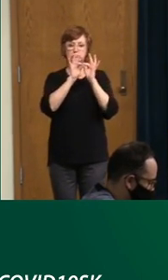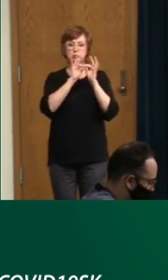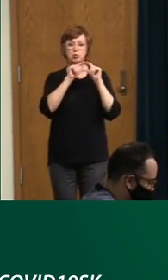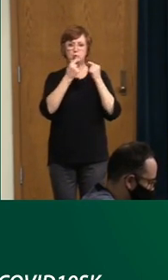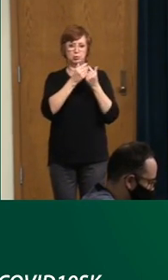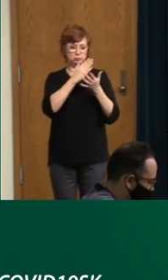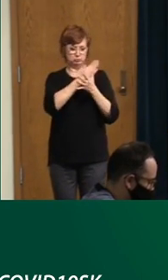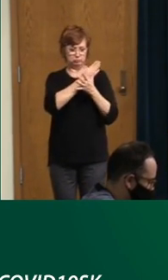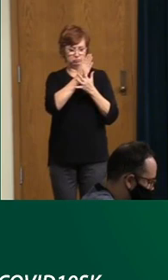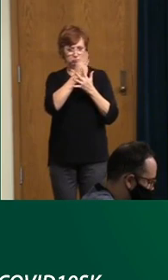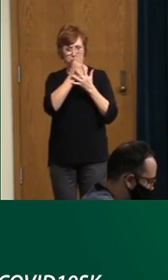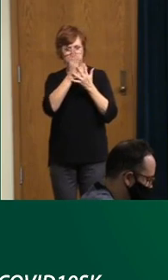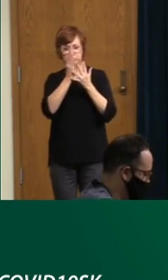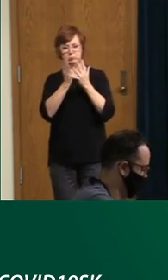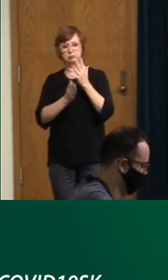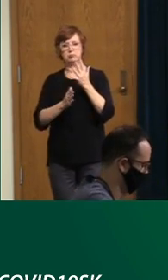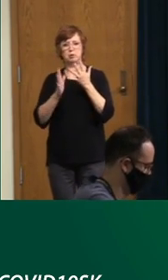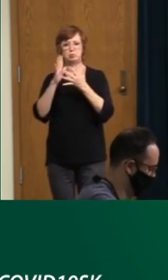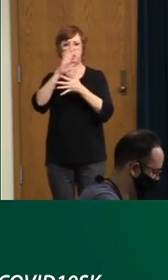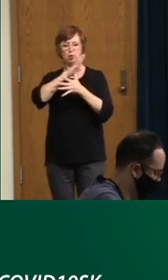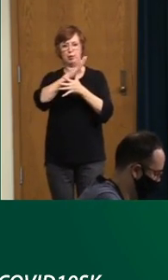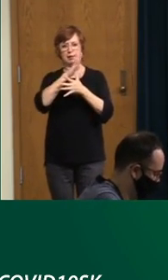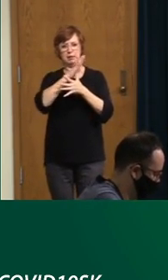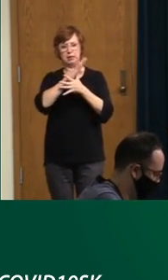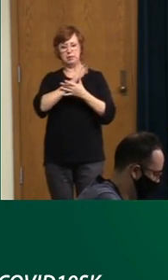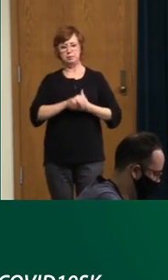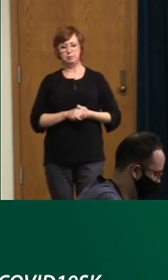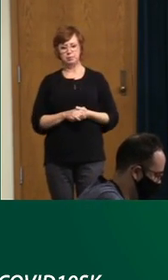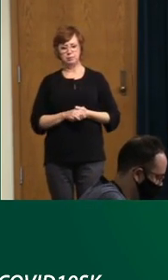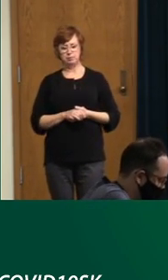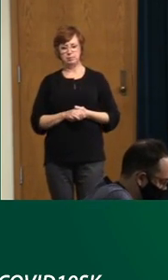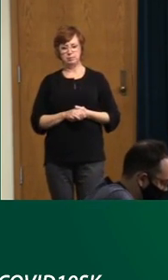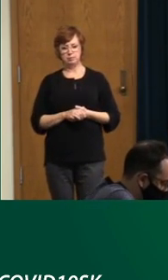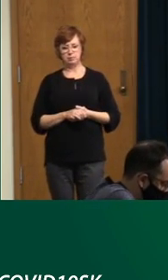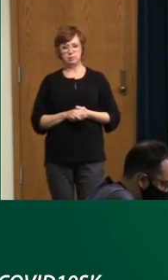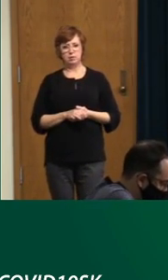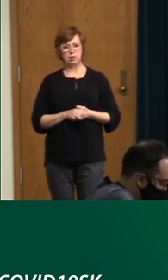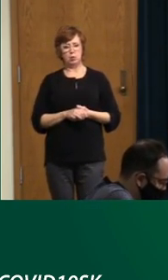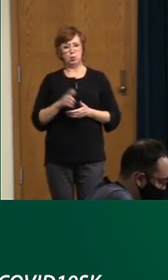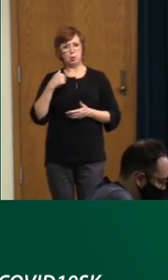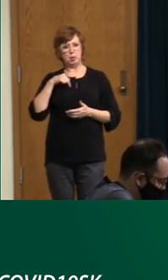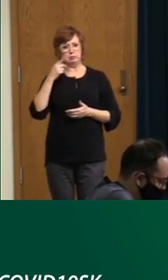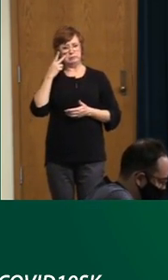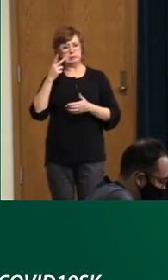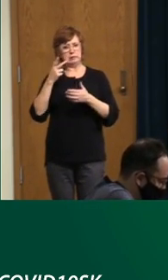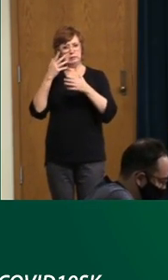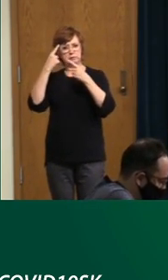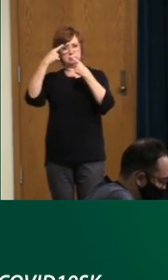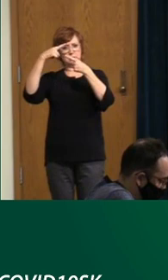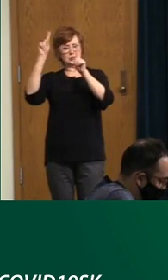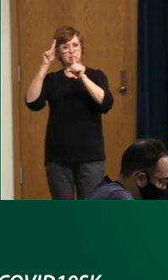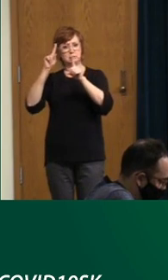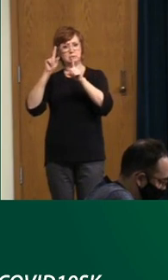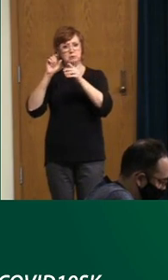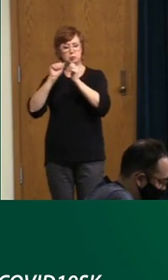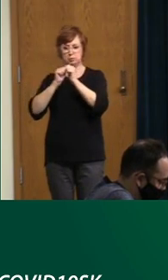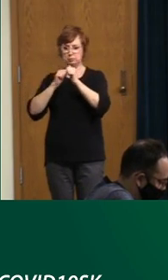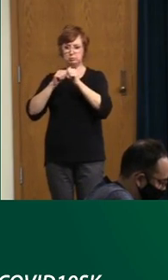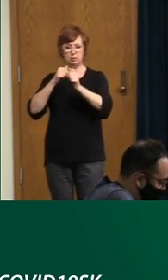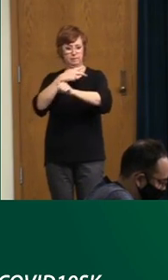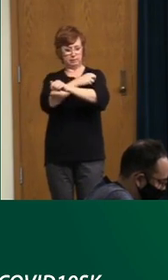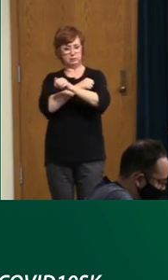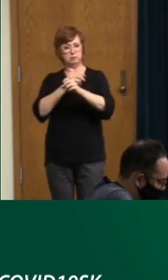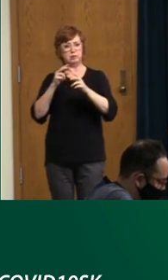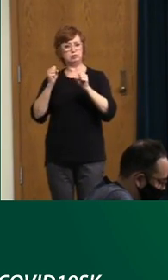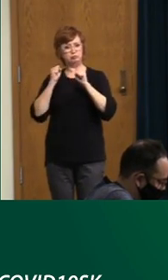on how effective the vaccine is. Early trials show that it's highly effective, and indications for use, and so we